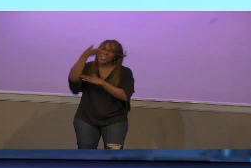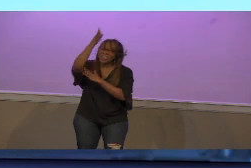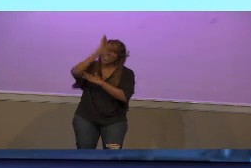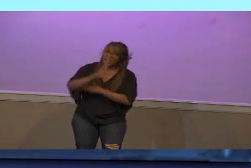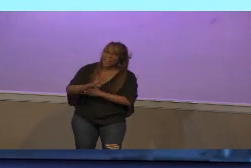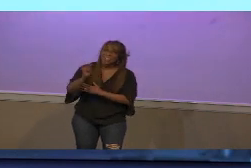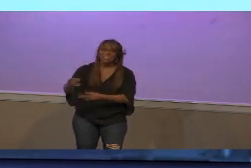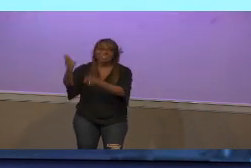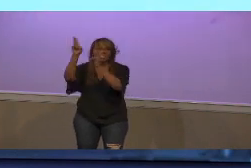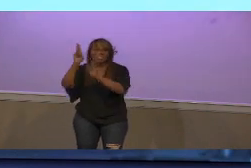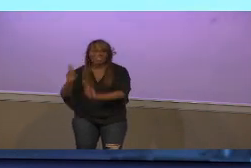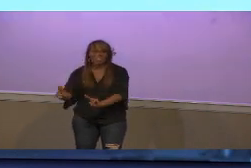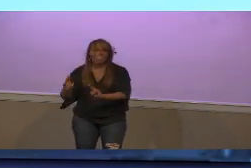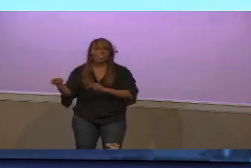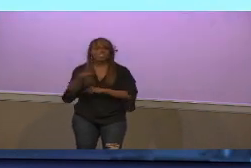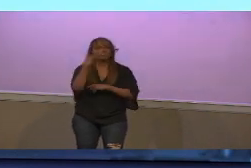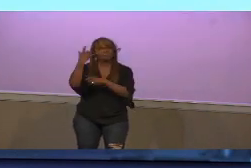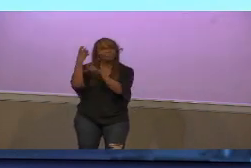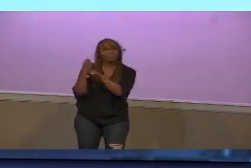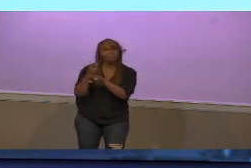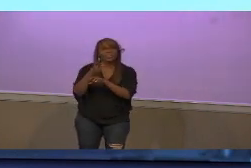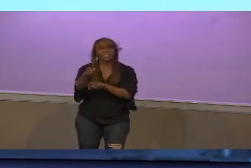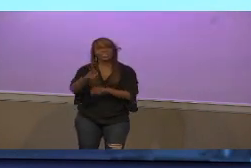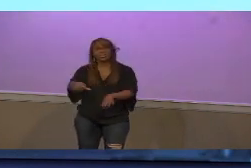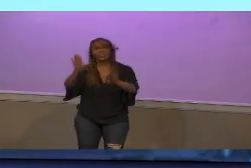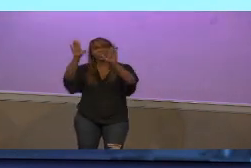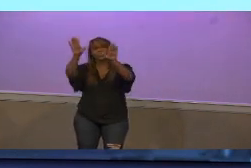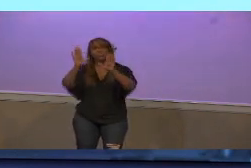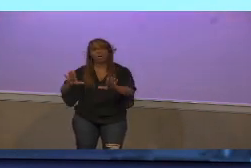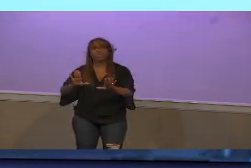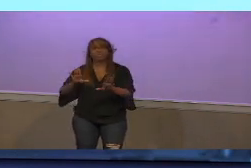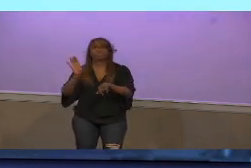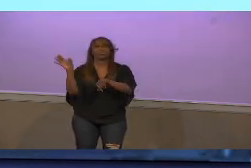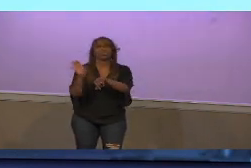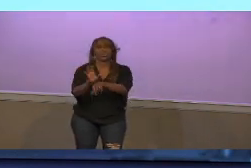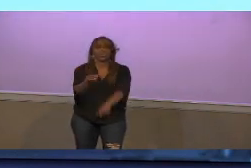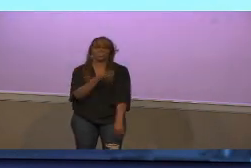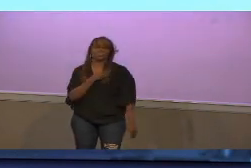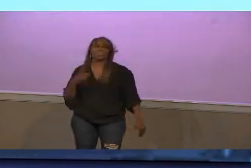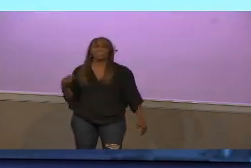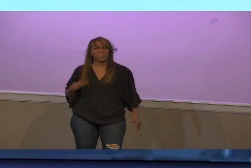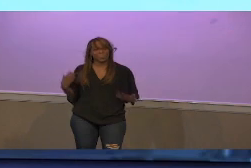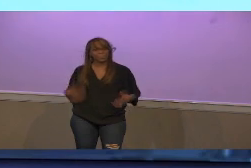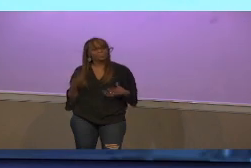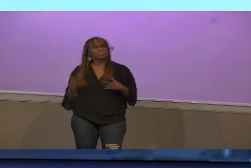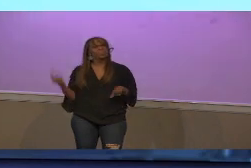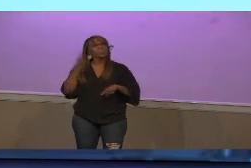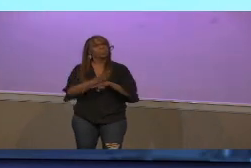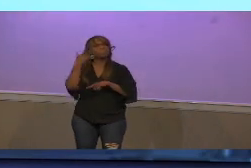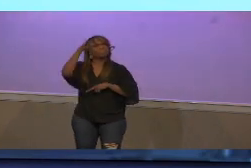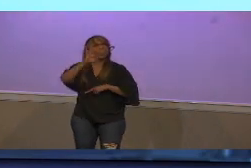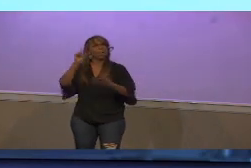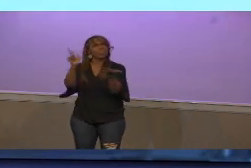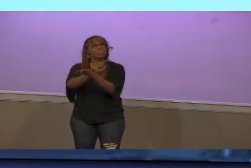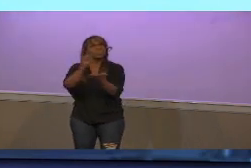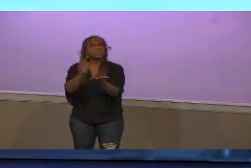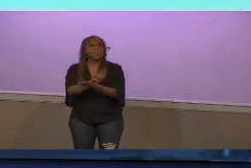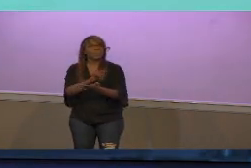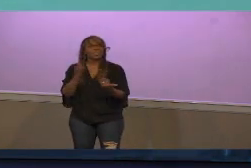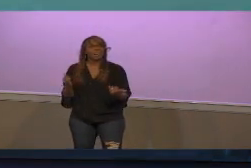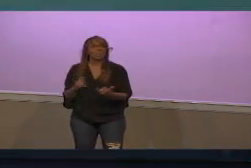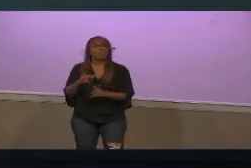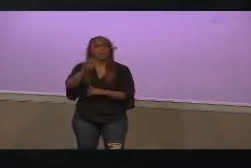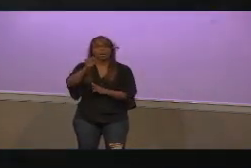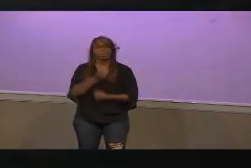and the honor of addressing this wonderful congregation once again. Today in the Word of God, found in the book